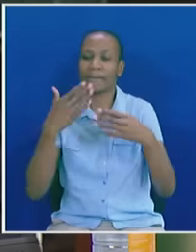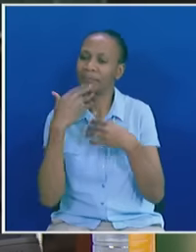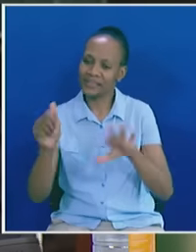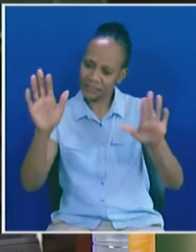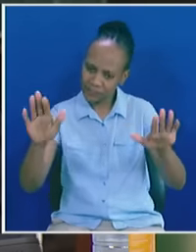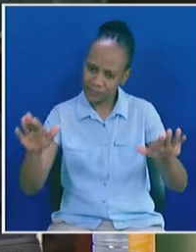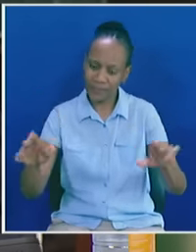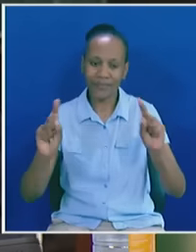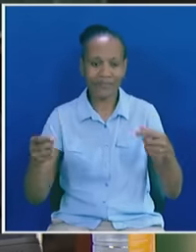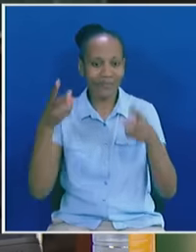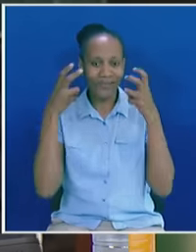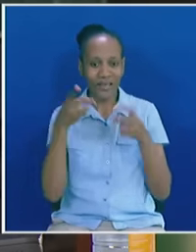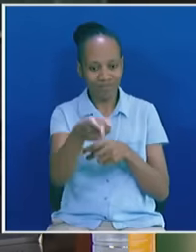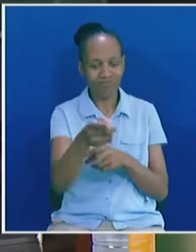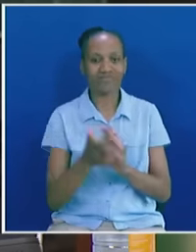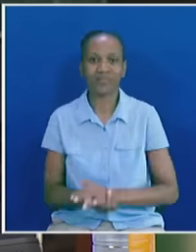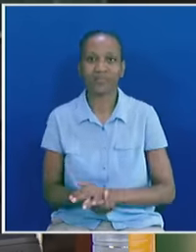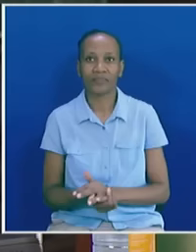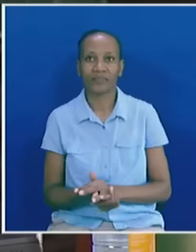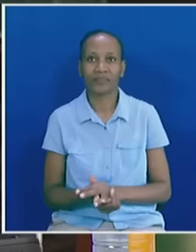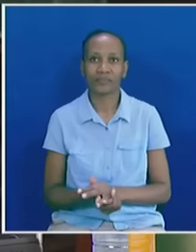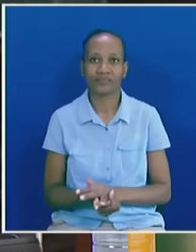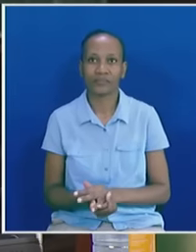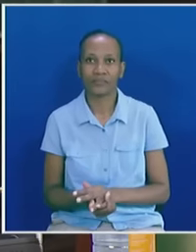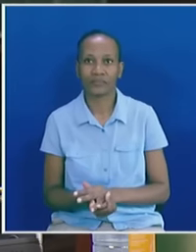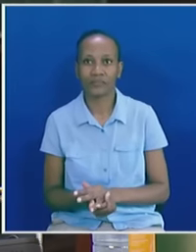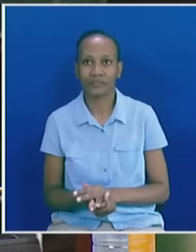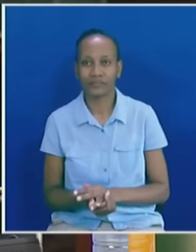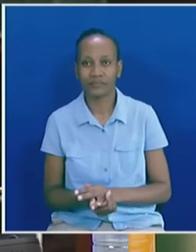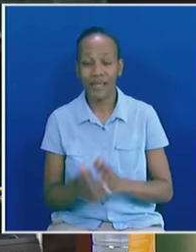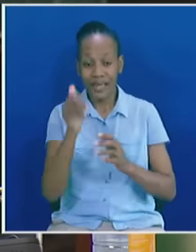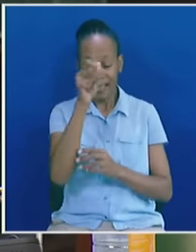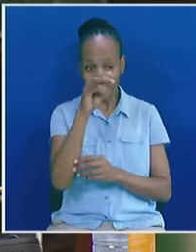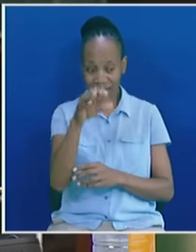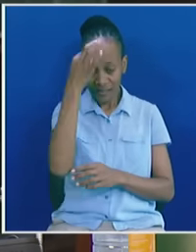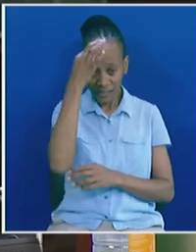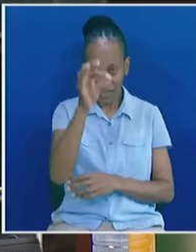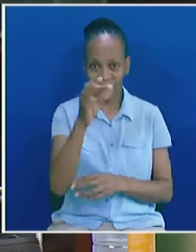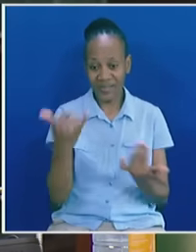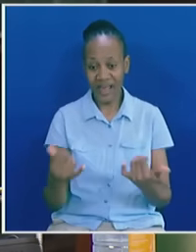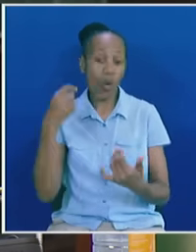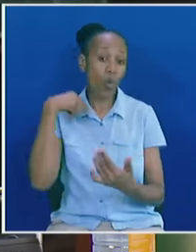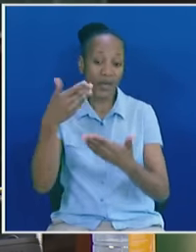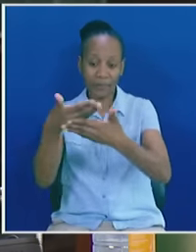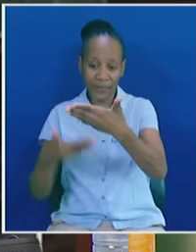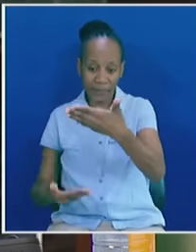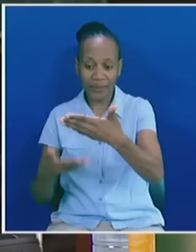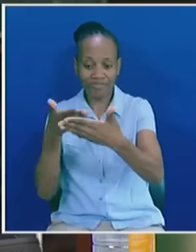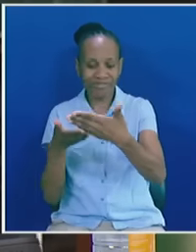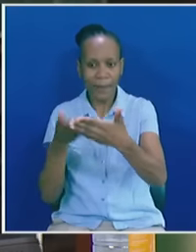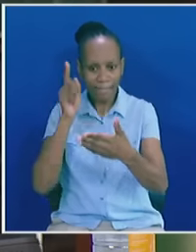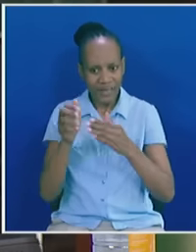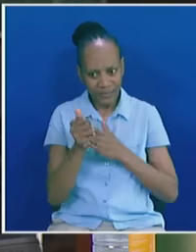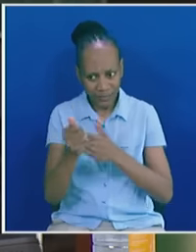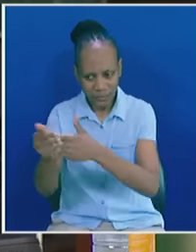Speaker. However, this is not the only abysmal failure by the ANC government. The white paper on intelligence, which guides the